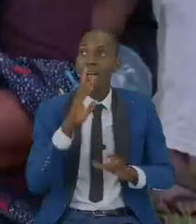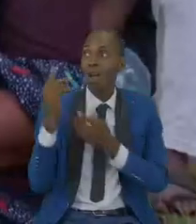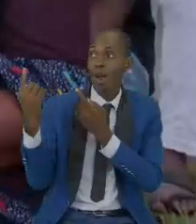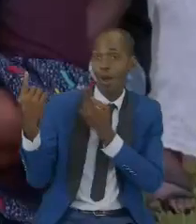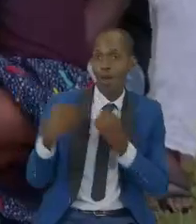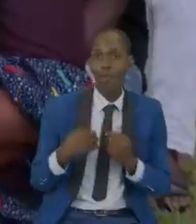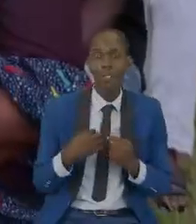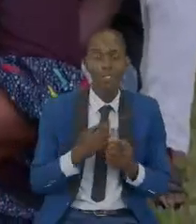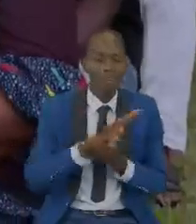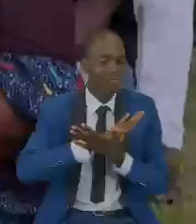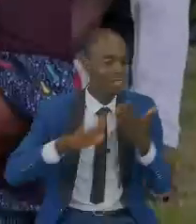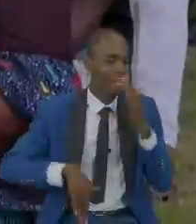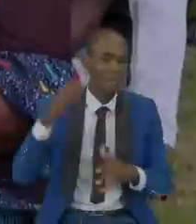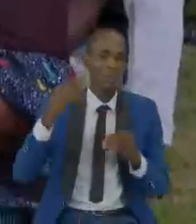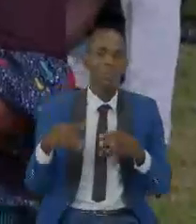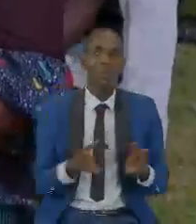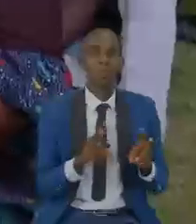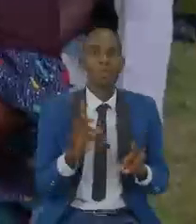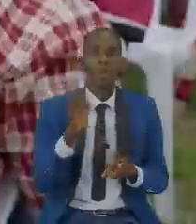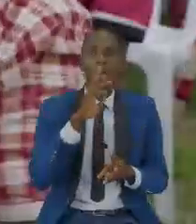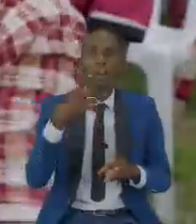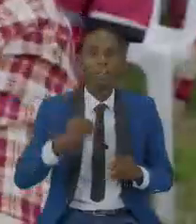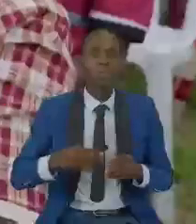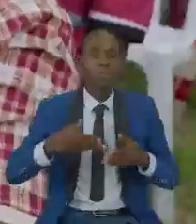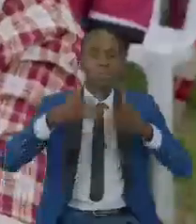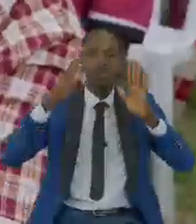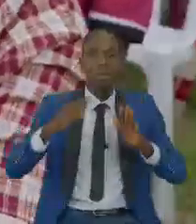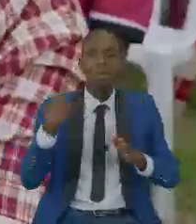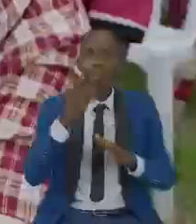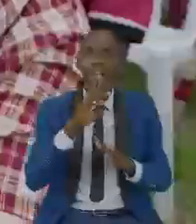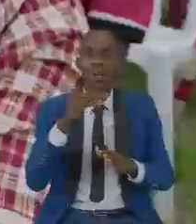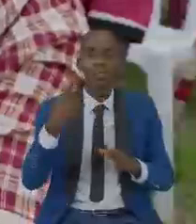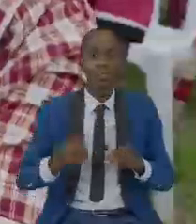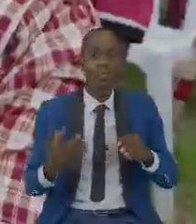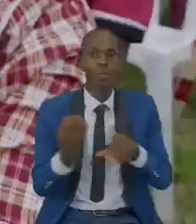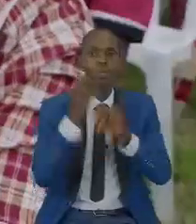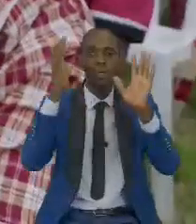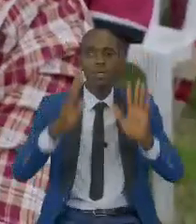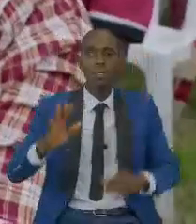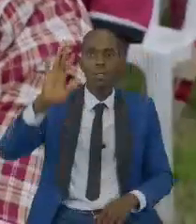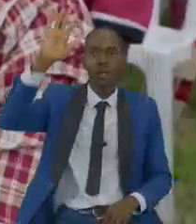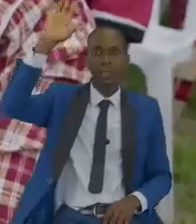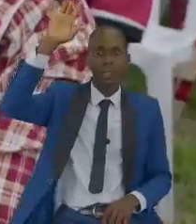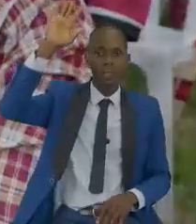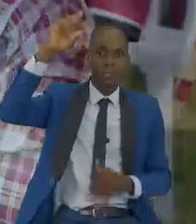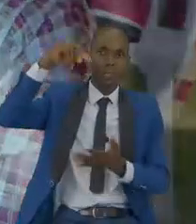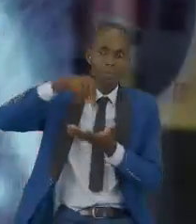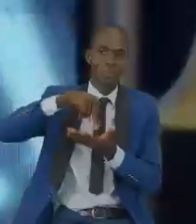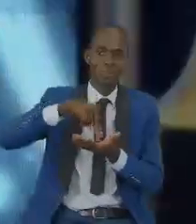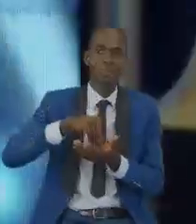way. Where are the giants? The champions? Stand like a